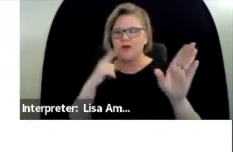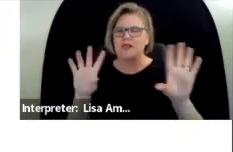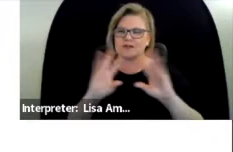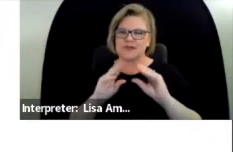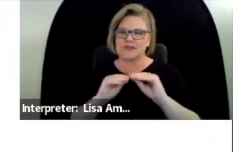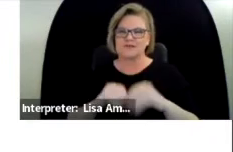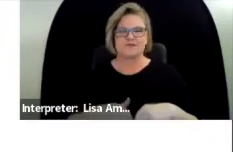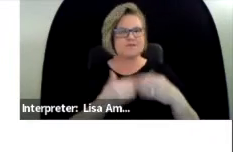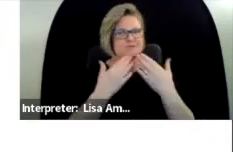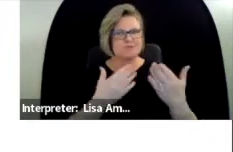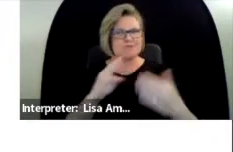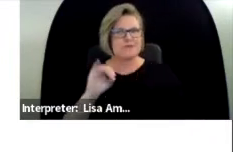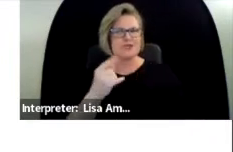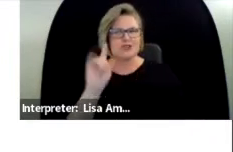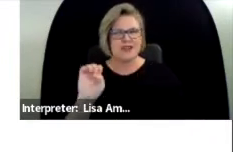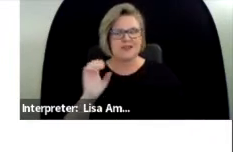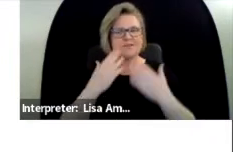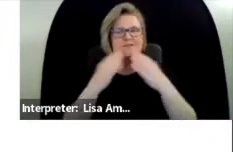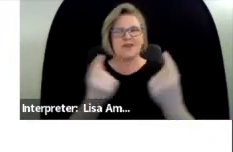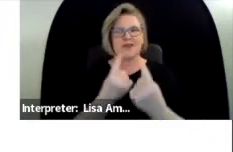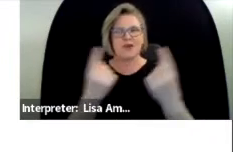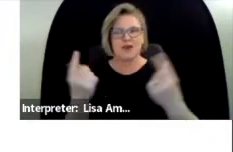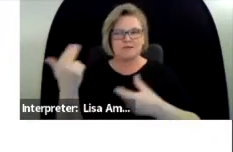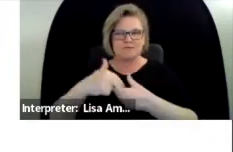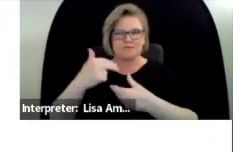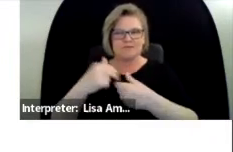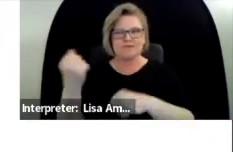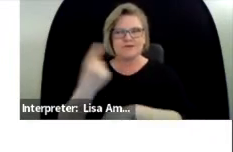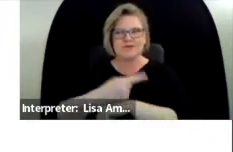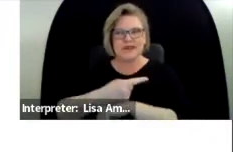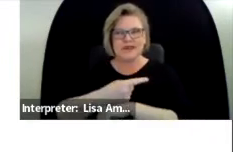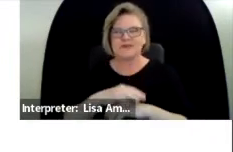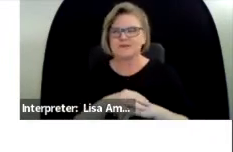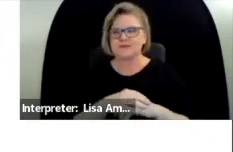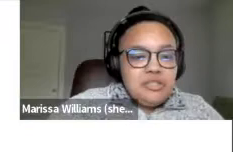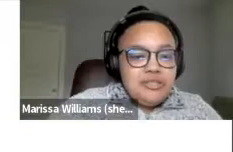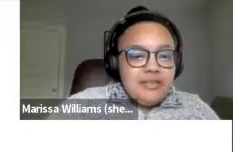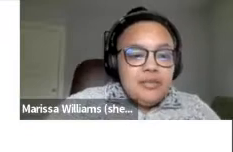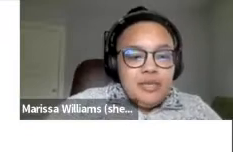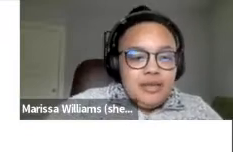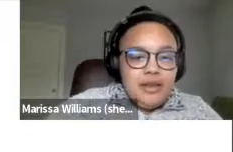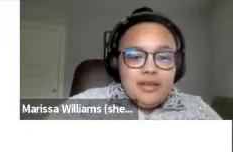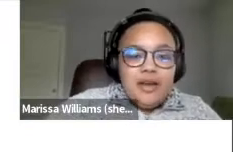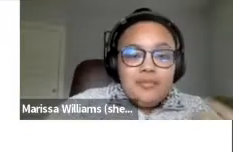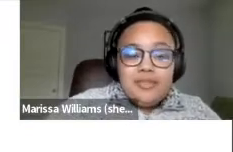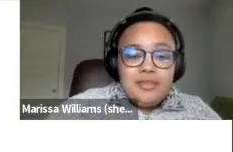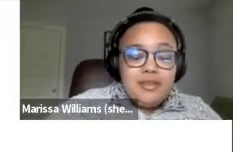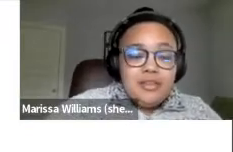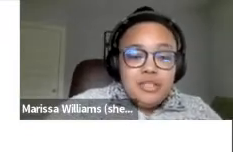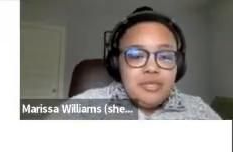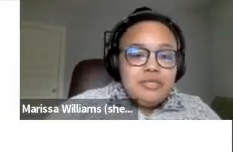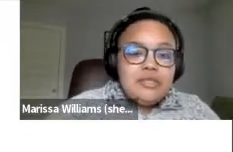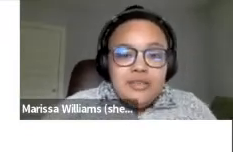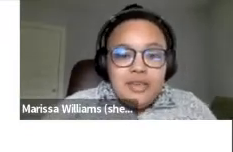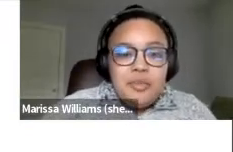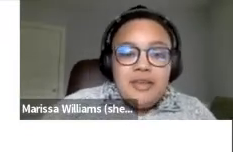Thank you, Michelle. Thank you everyone for joining us today. As Michelle mentioned at the beginning, the